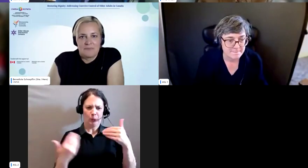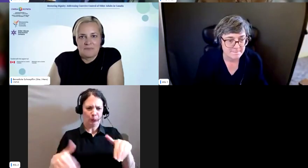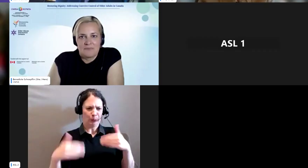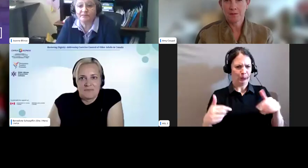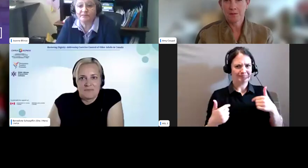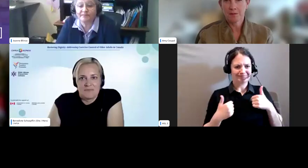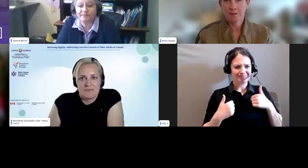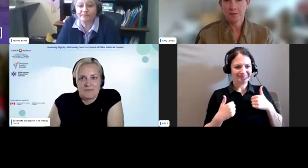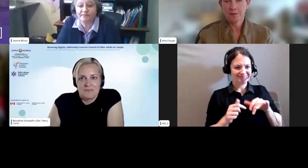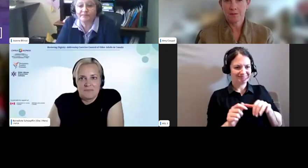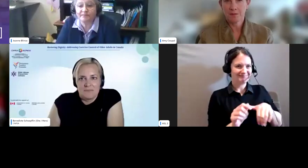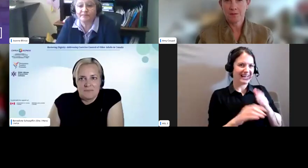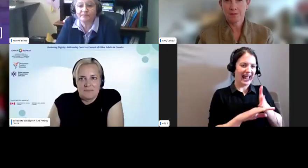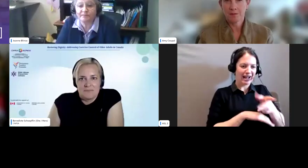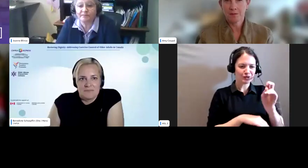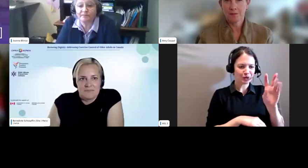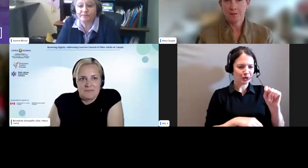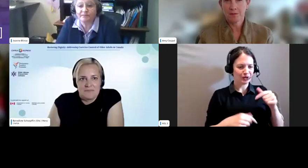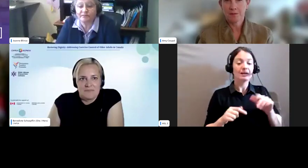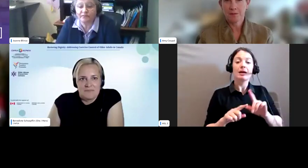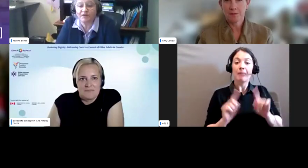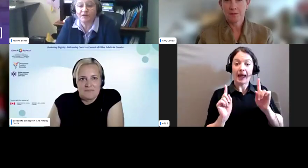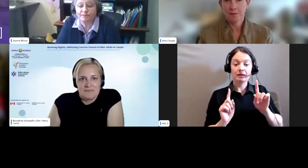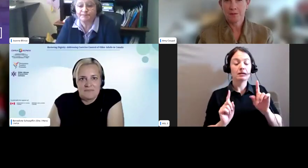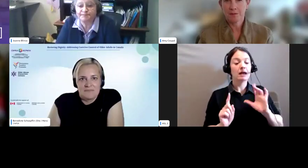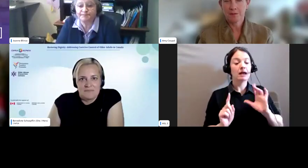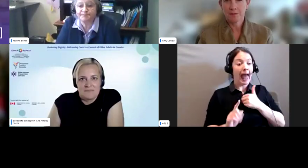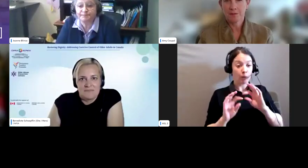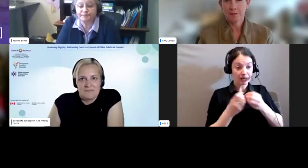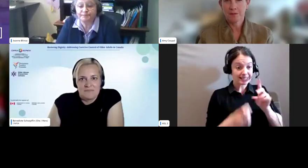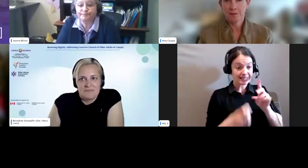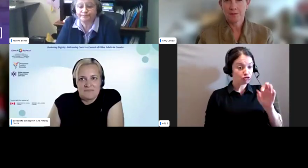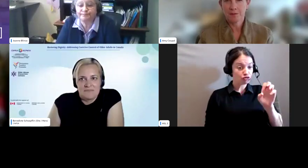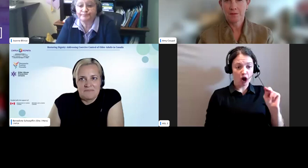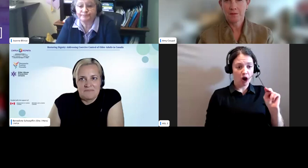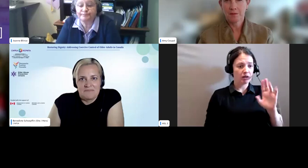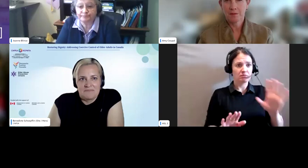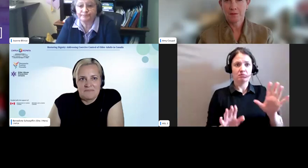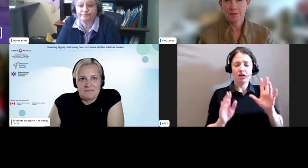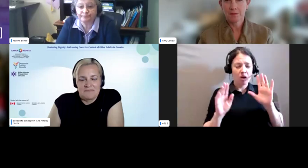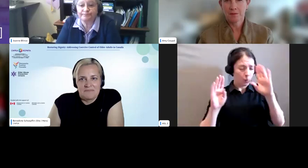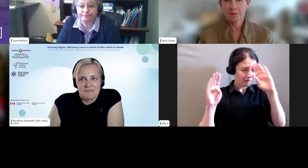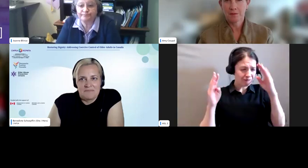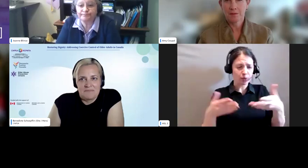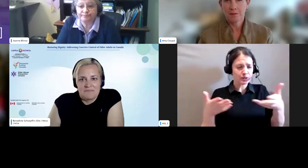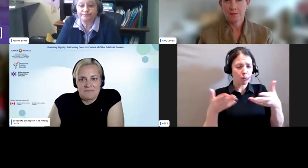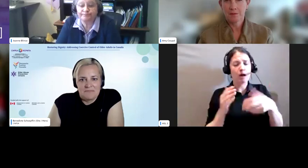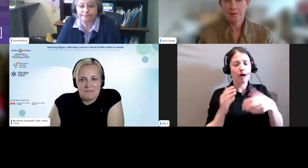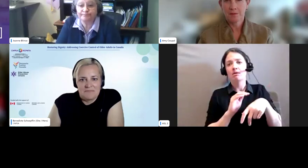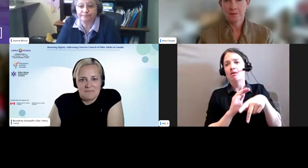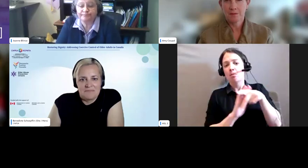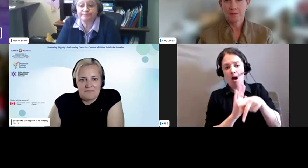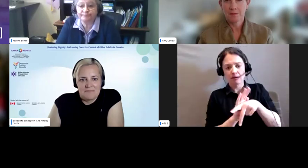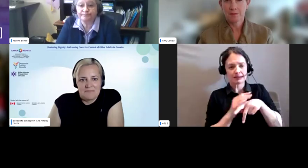are important because they're all about systemic challenges, right? Everything you mentioned, policy, practice, public awareness, support and training of